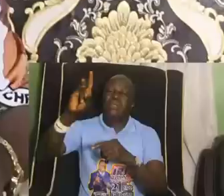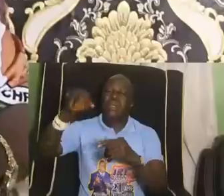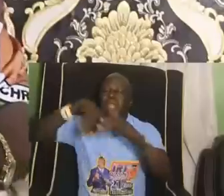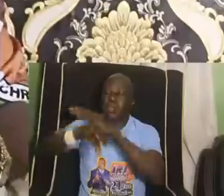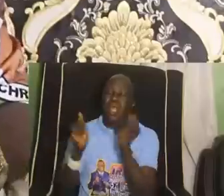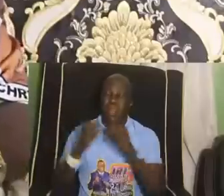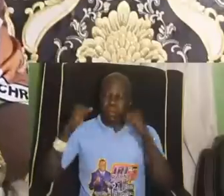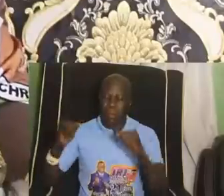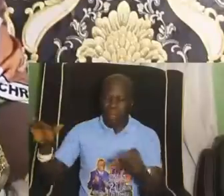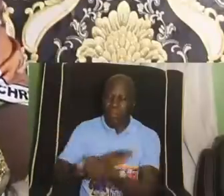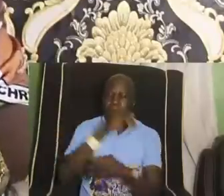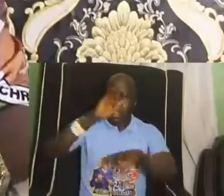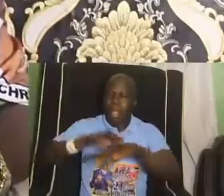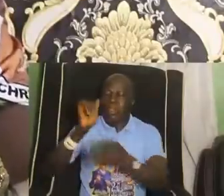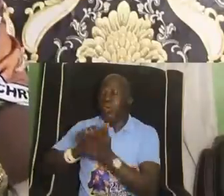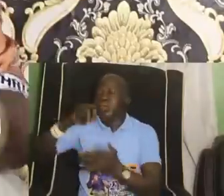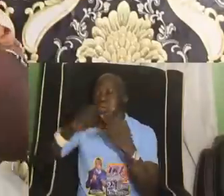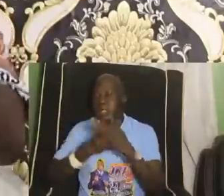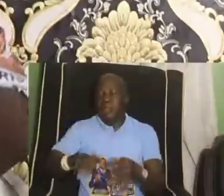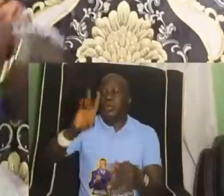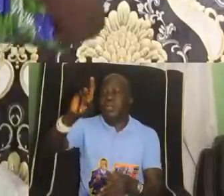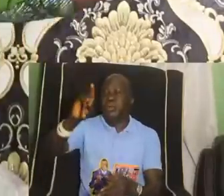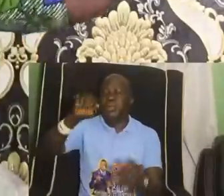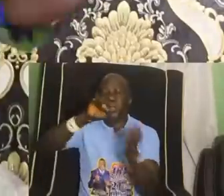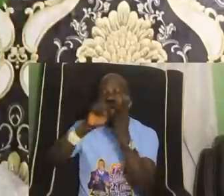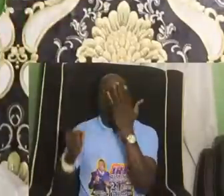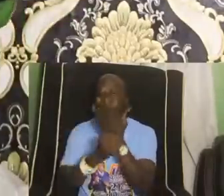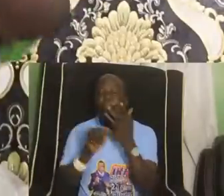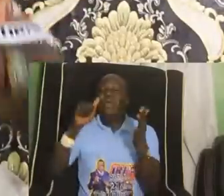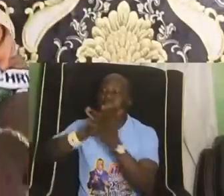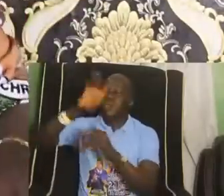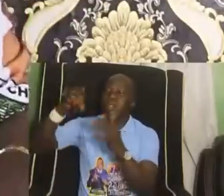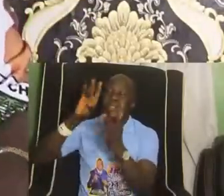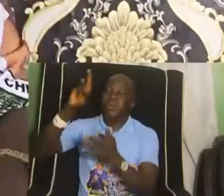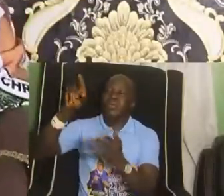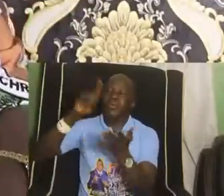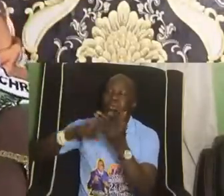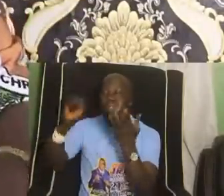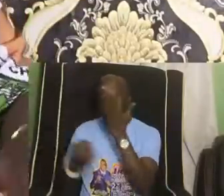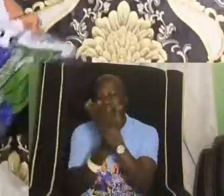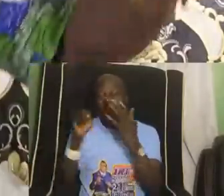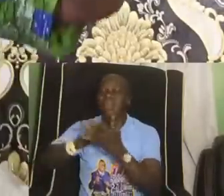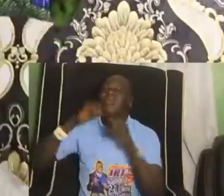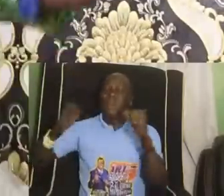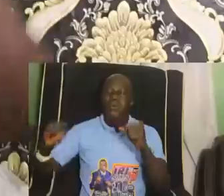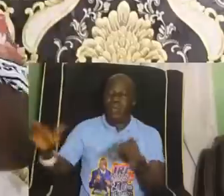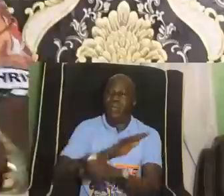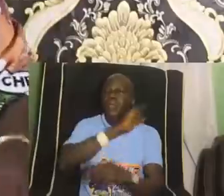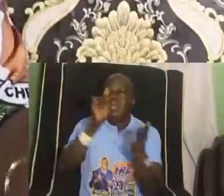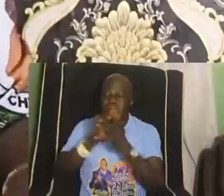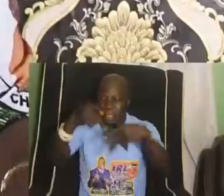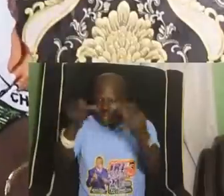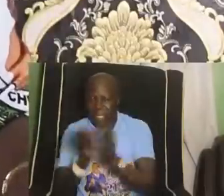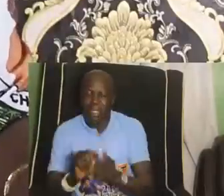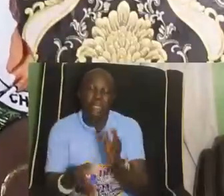17 to 17. Oh man, they are to be powerful. That was 17 of August. 17 of August. 17 of September. 17 of September. It must be powerful. That